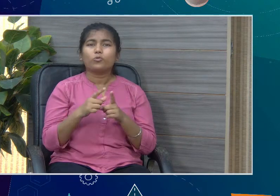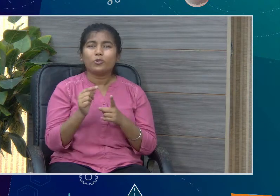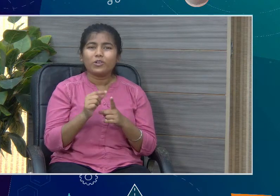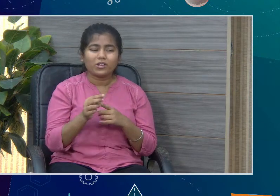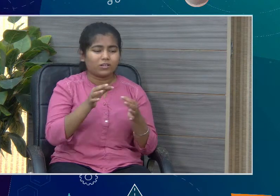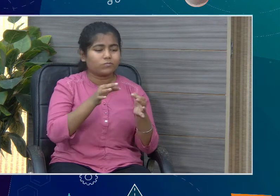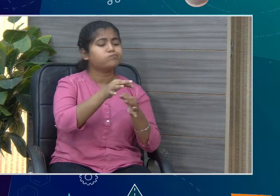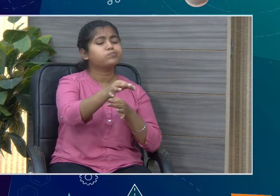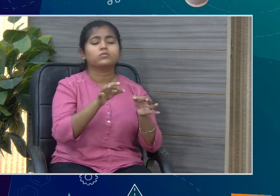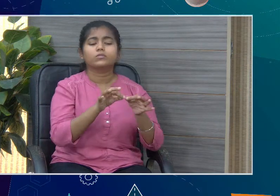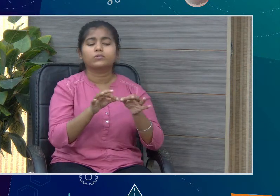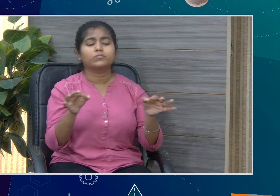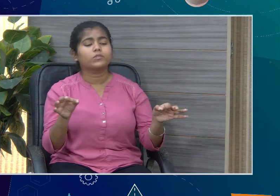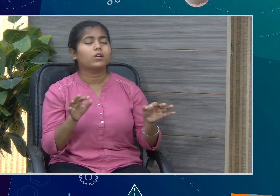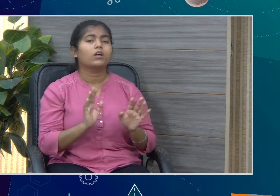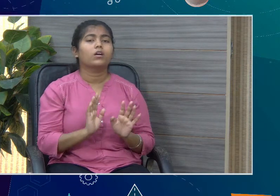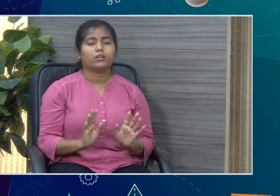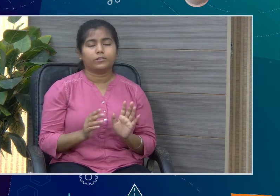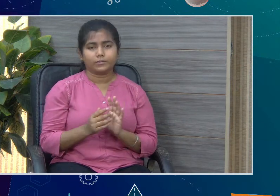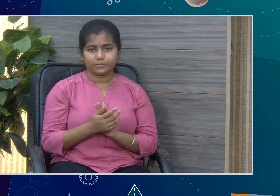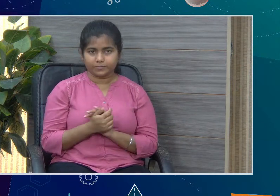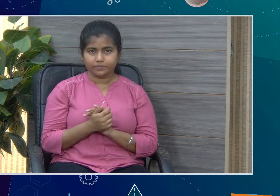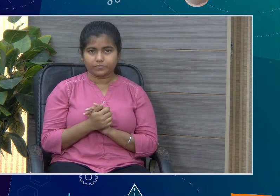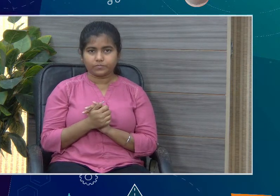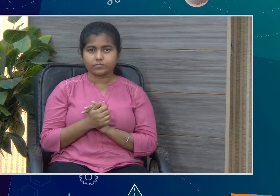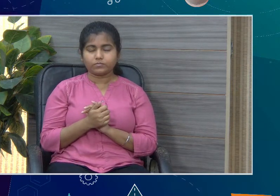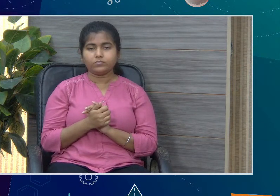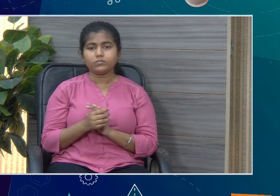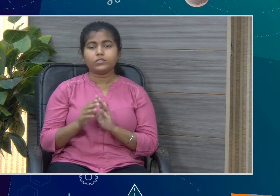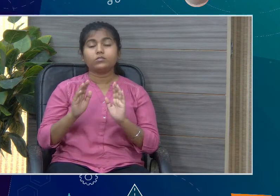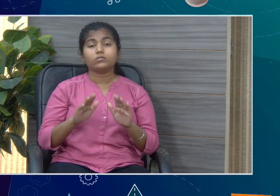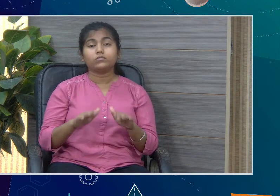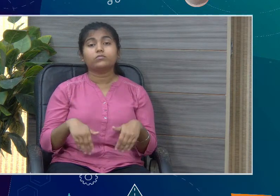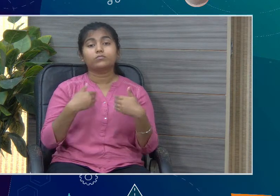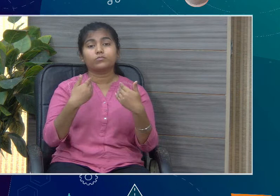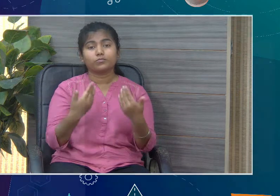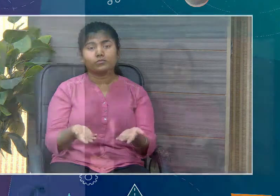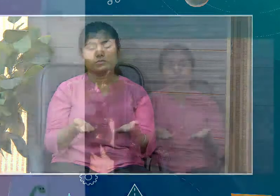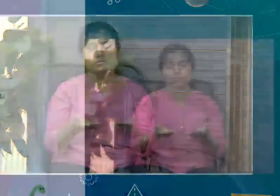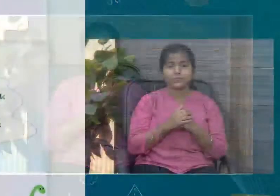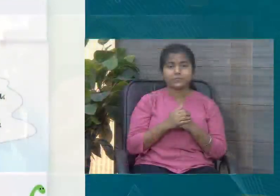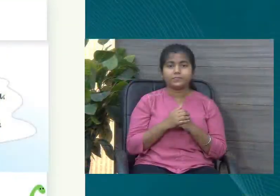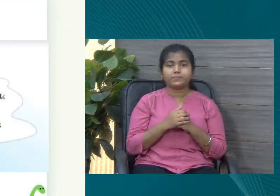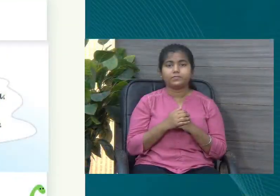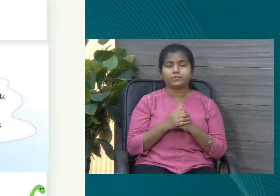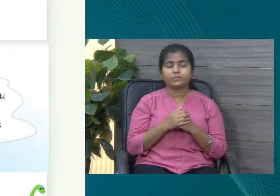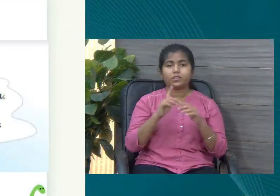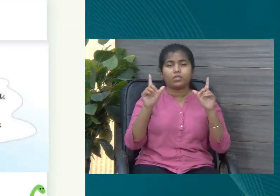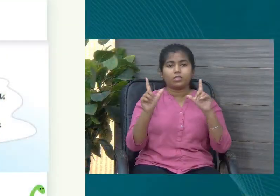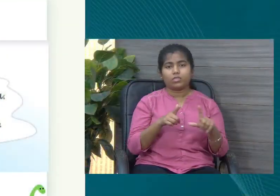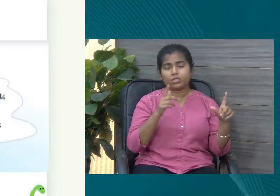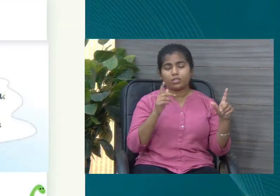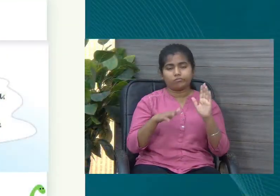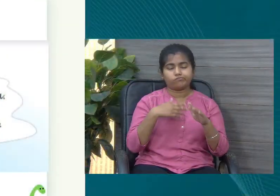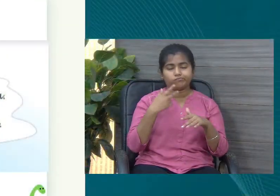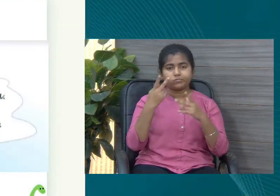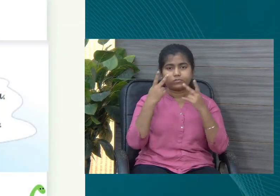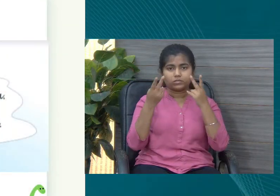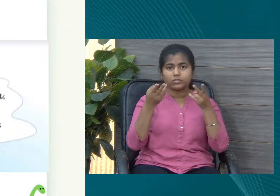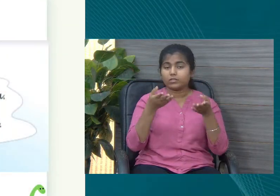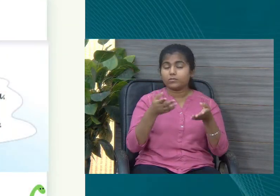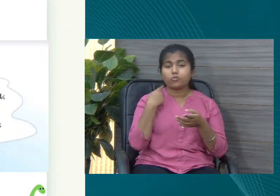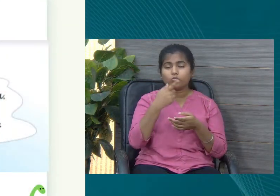Right, right, very rightly said, ma'am. So, moving on to our next slide, that now Robinson is